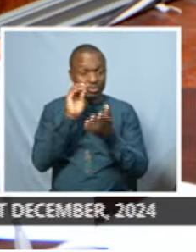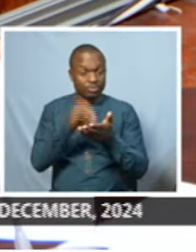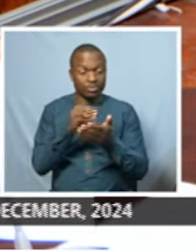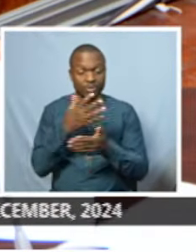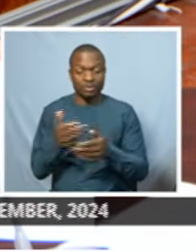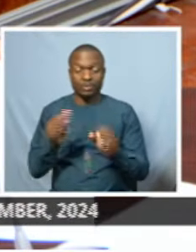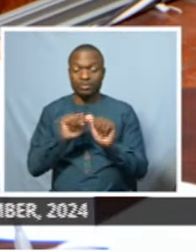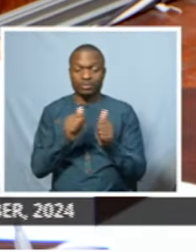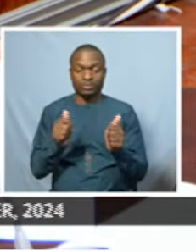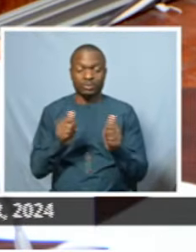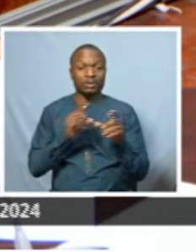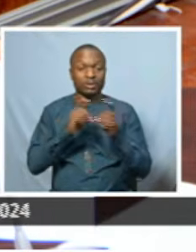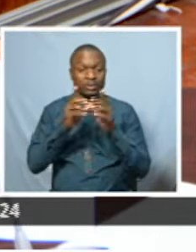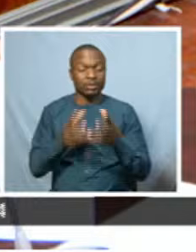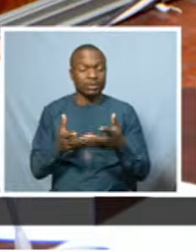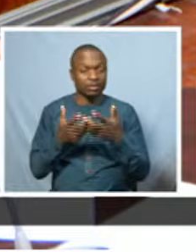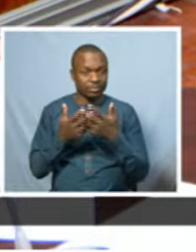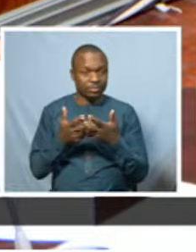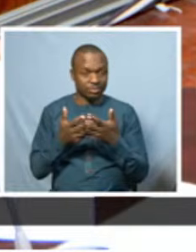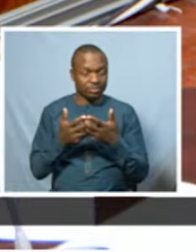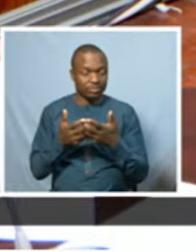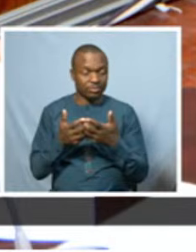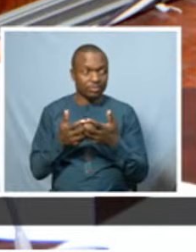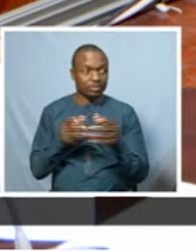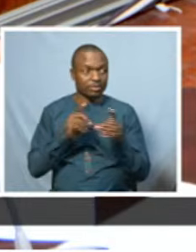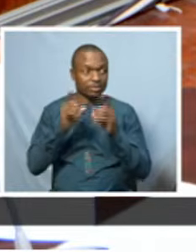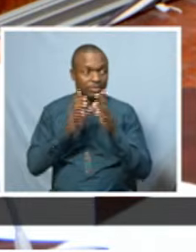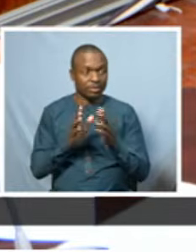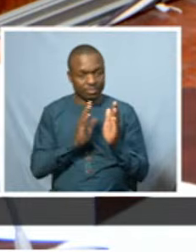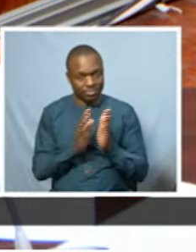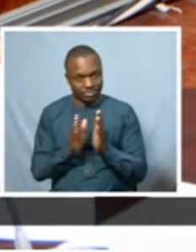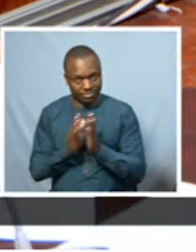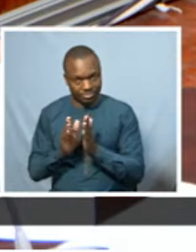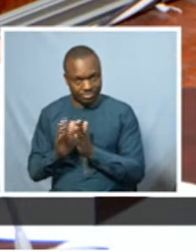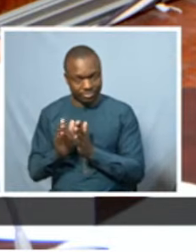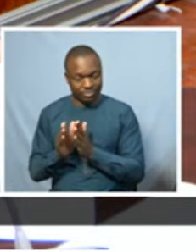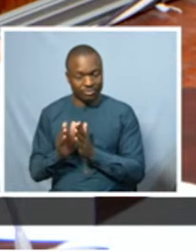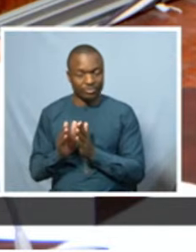house in order. Director engineering. Director planning,